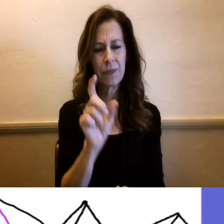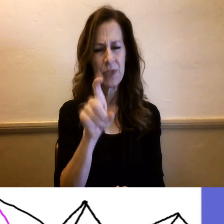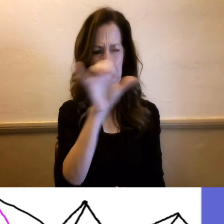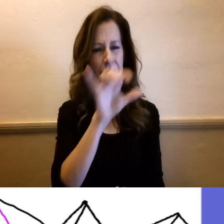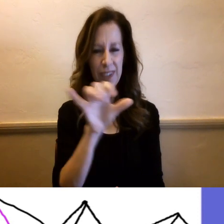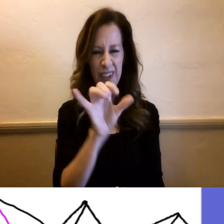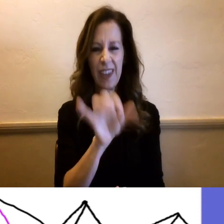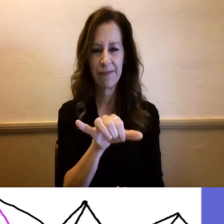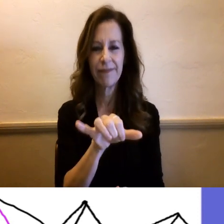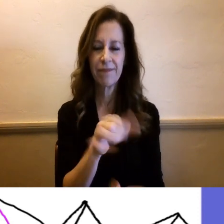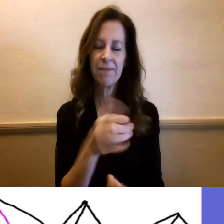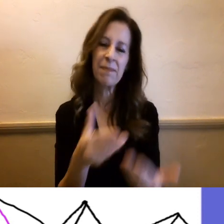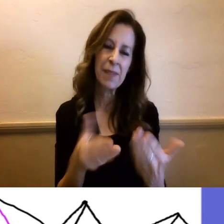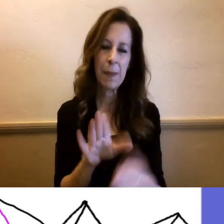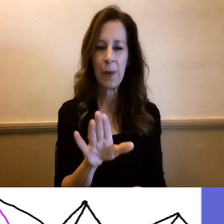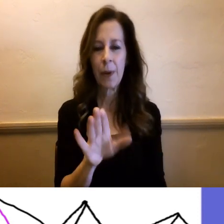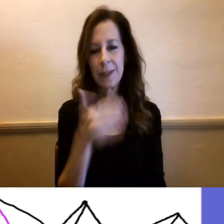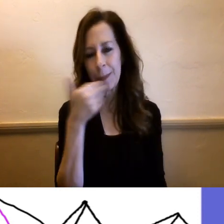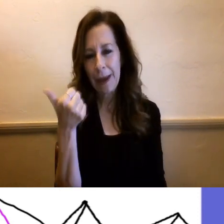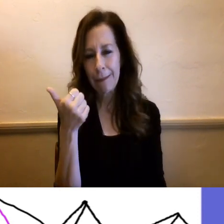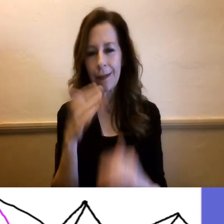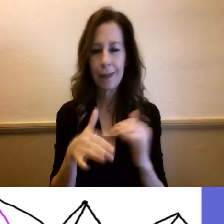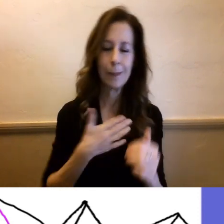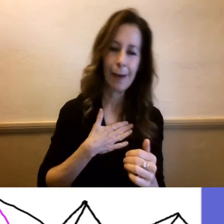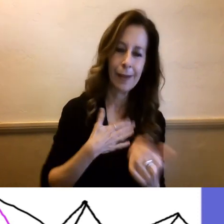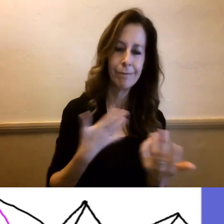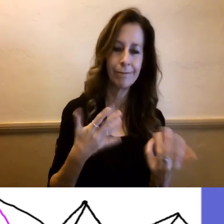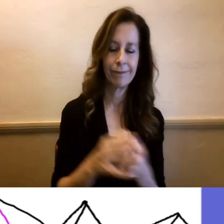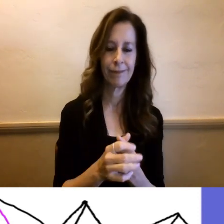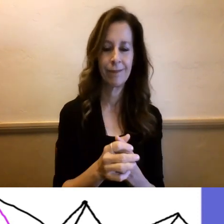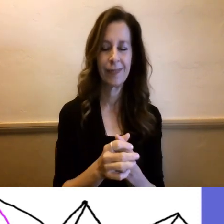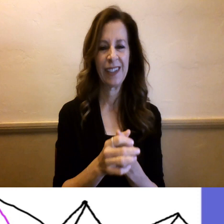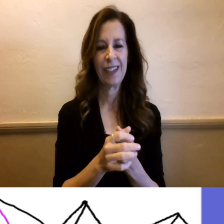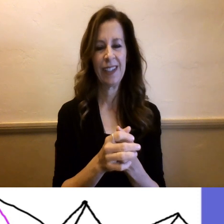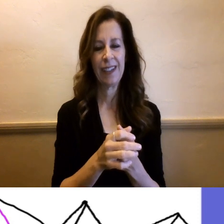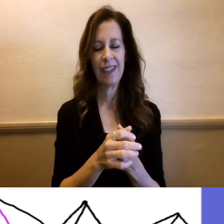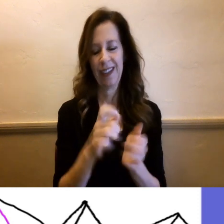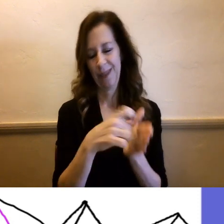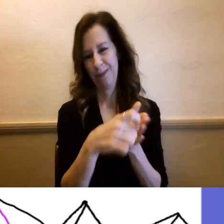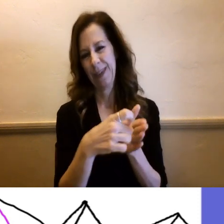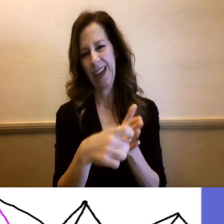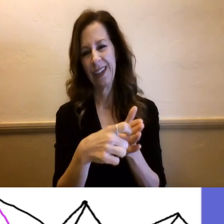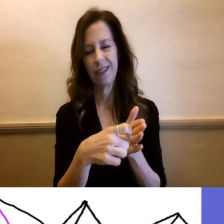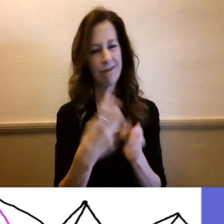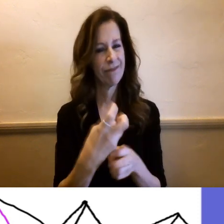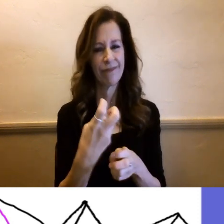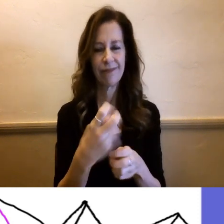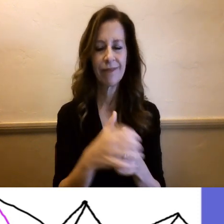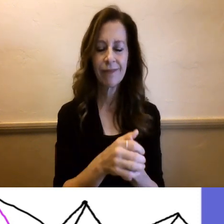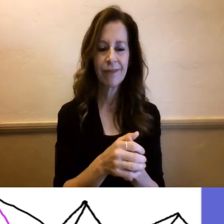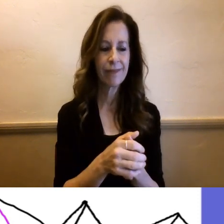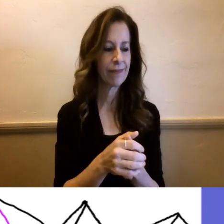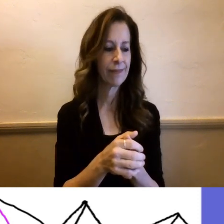All right, so it should look pretty much like that. Maybe yours looks a little better than mine. This pen on this board is kind of thick. All right, on